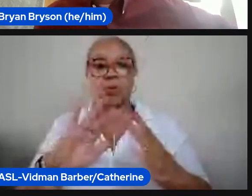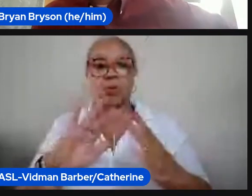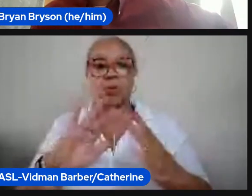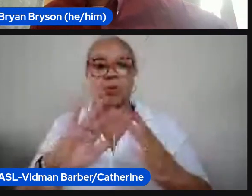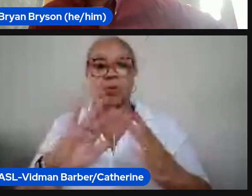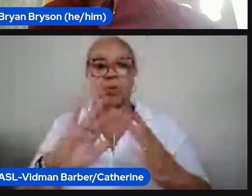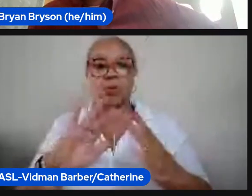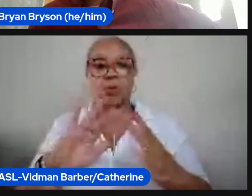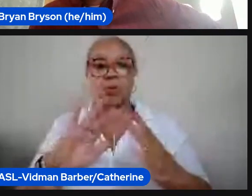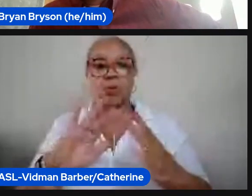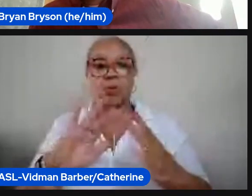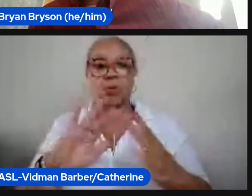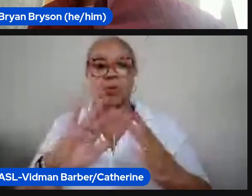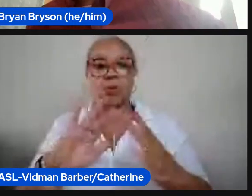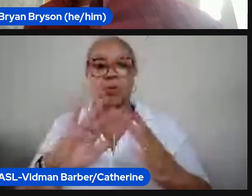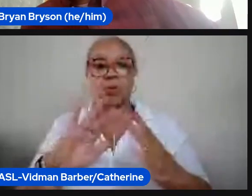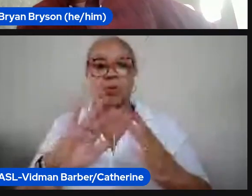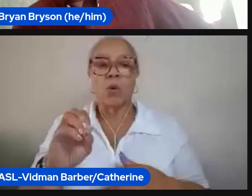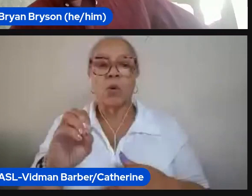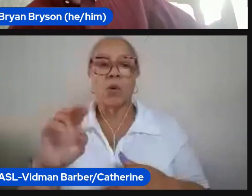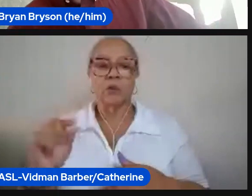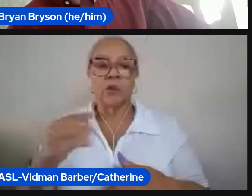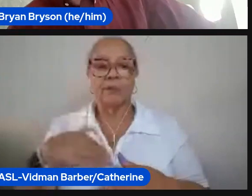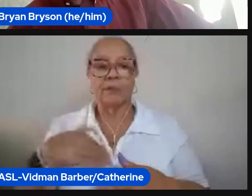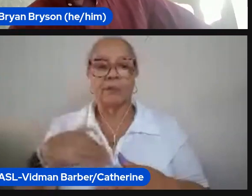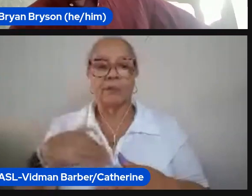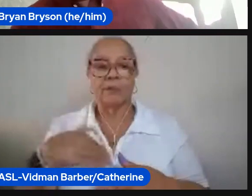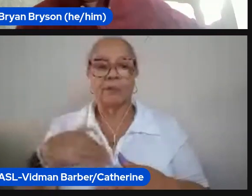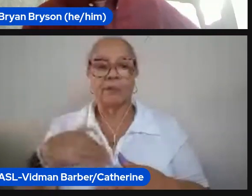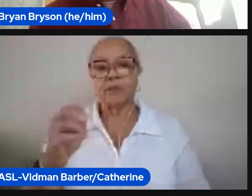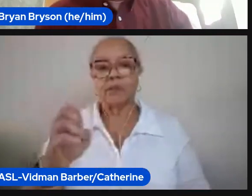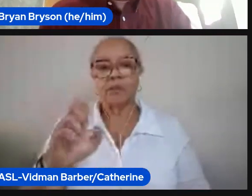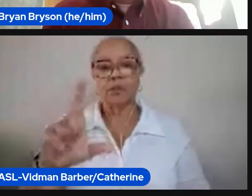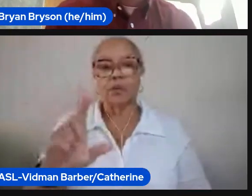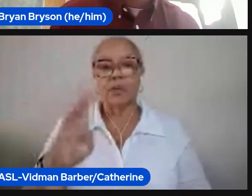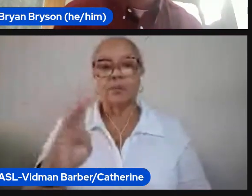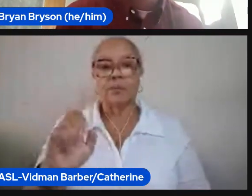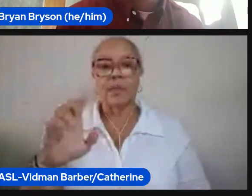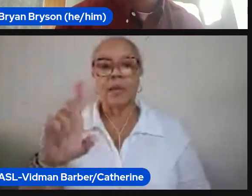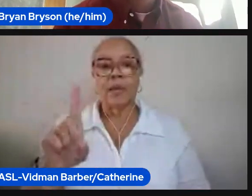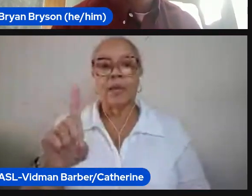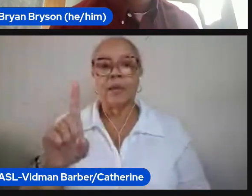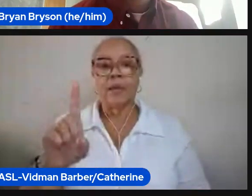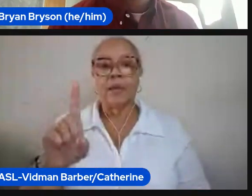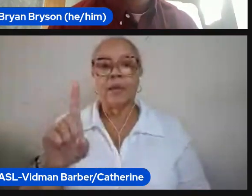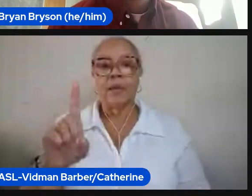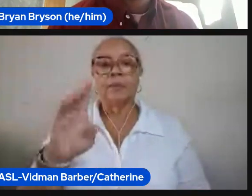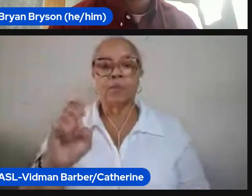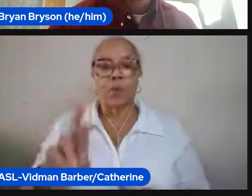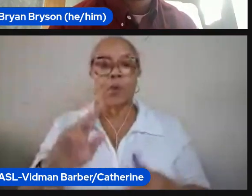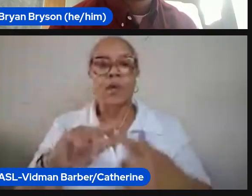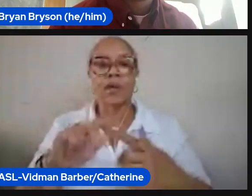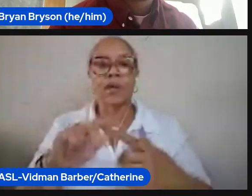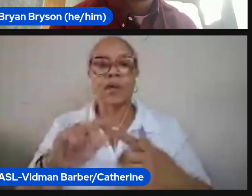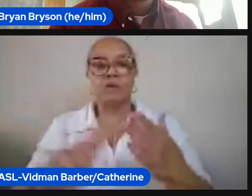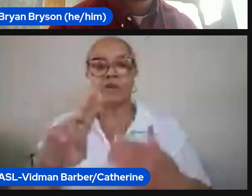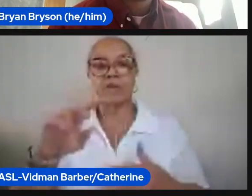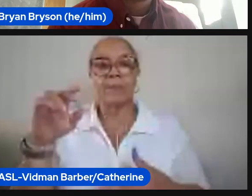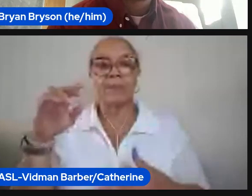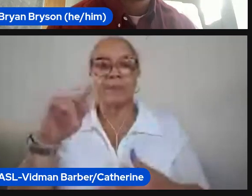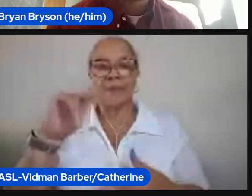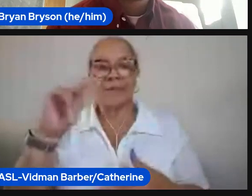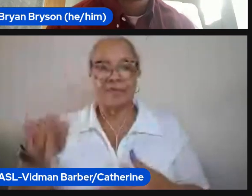blackinimmuno.org. My name is Joel Babdor. I am an assistant professor at the University of Pennsylvania, and I'll